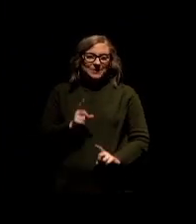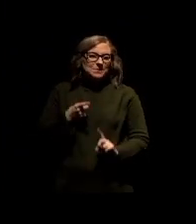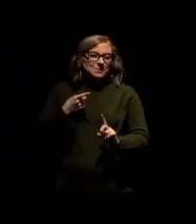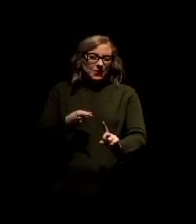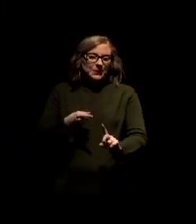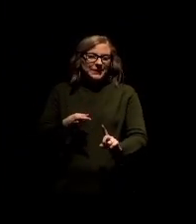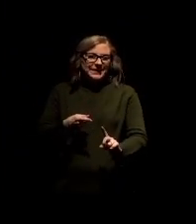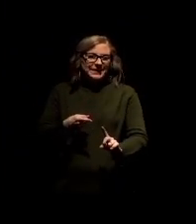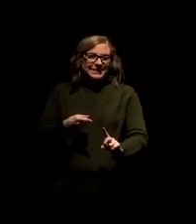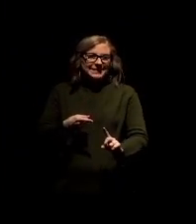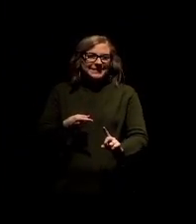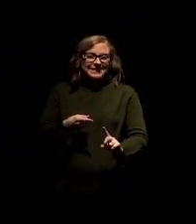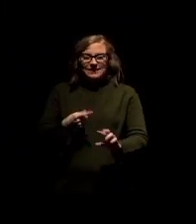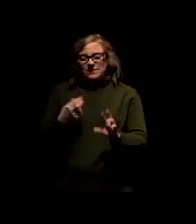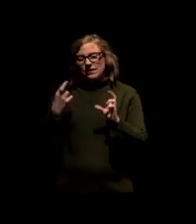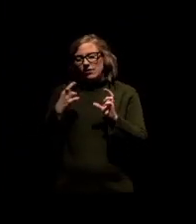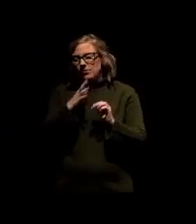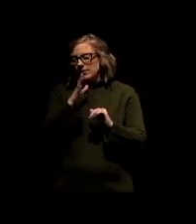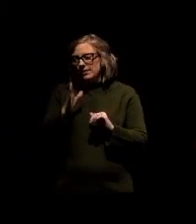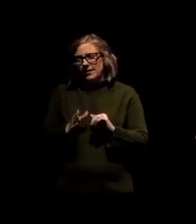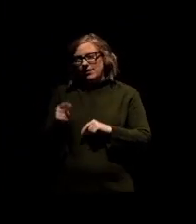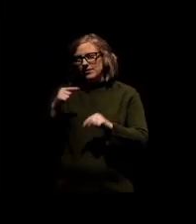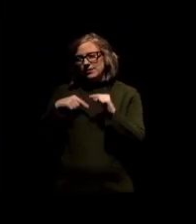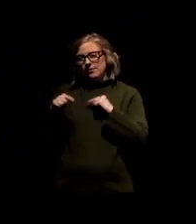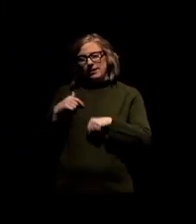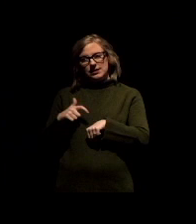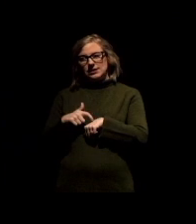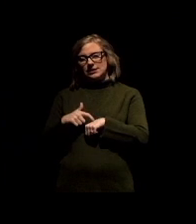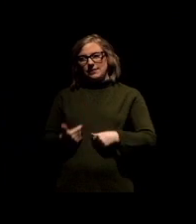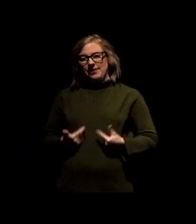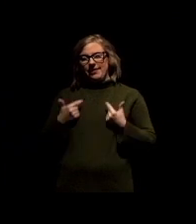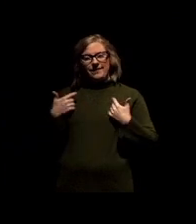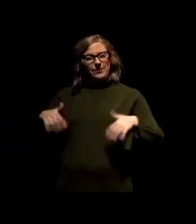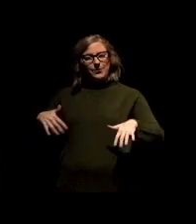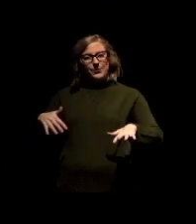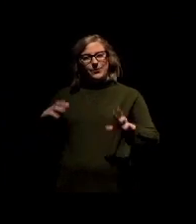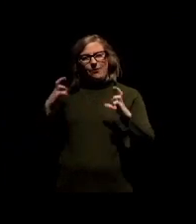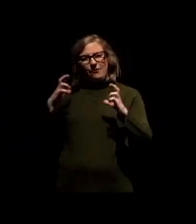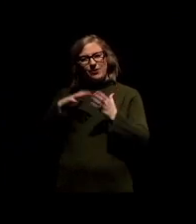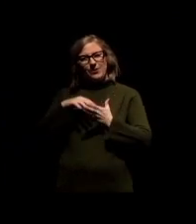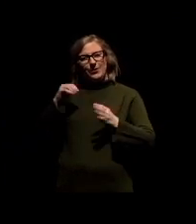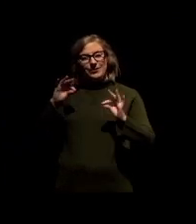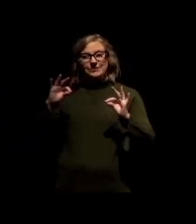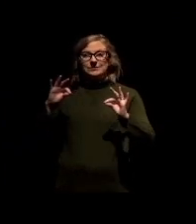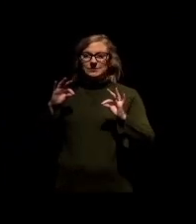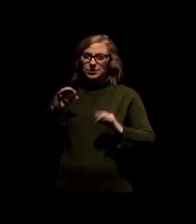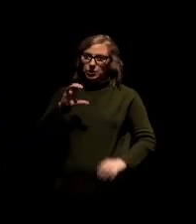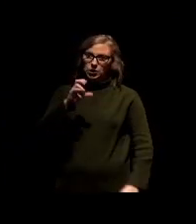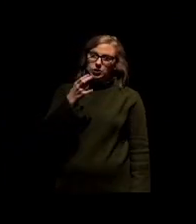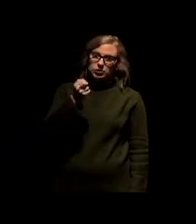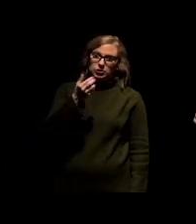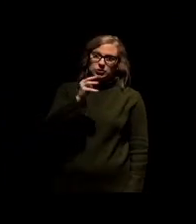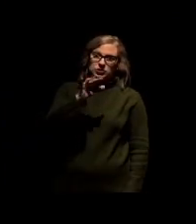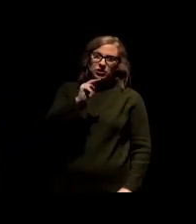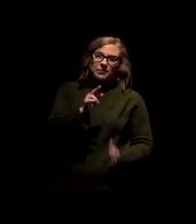The point being is, I hope we never have to go back to that period of time, by the way. Hopefully we learned our lessons. Charmin,